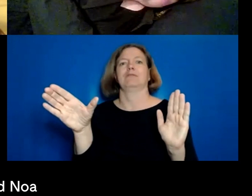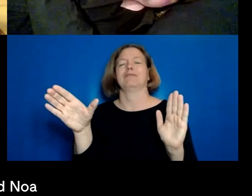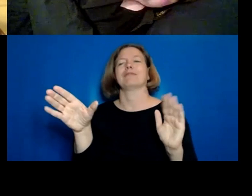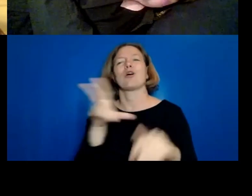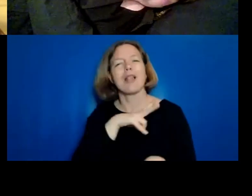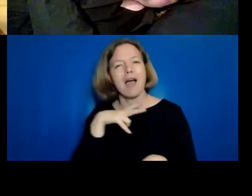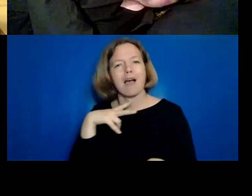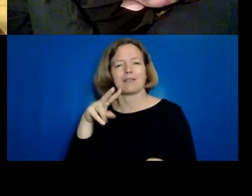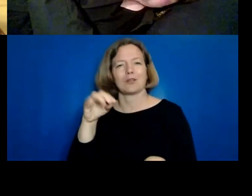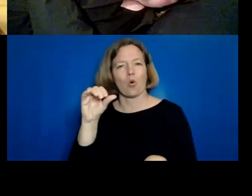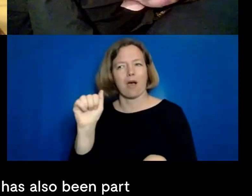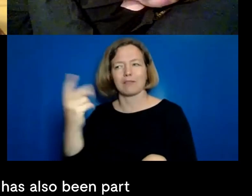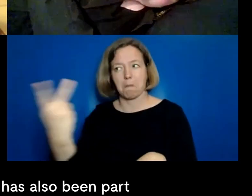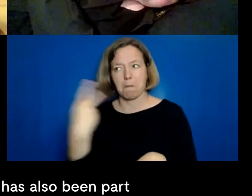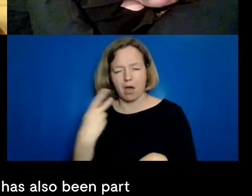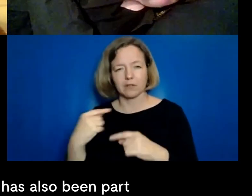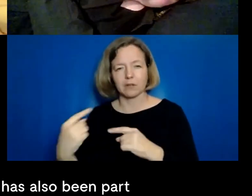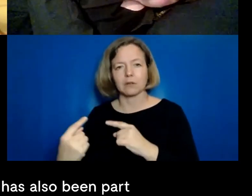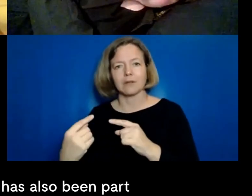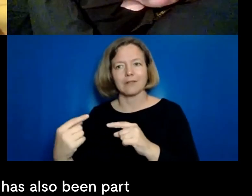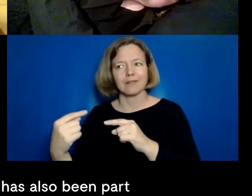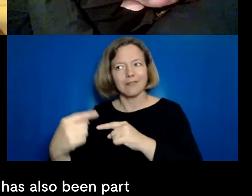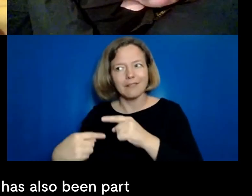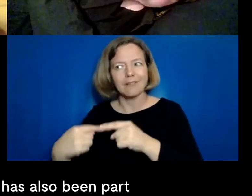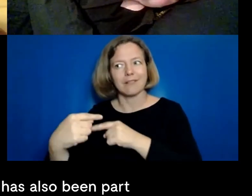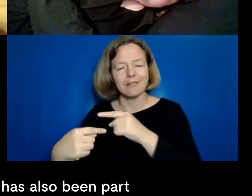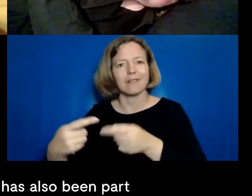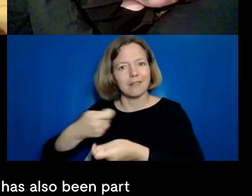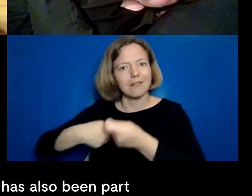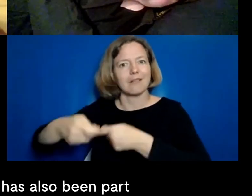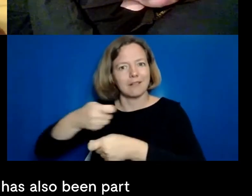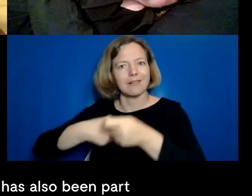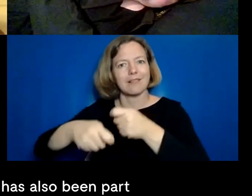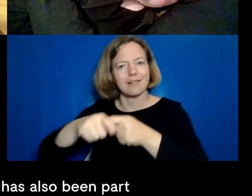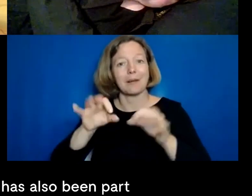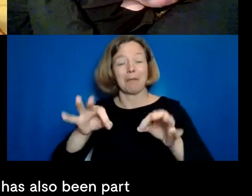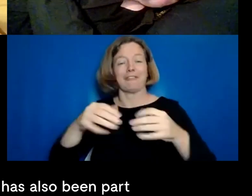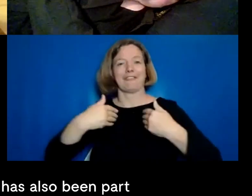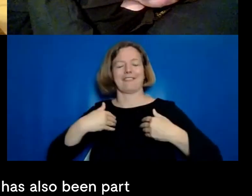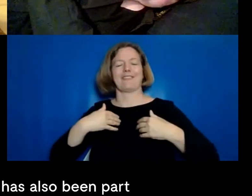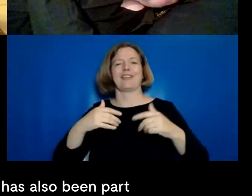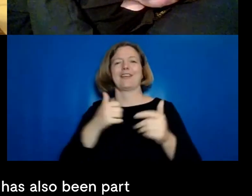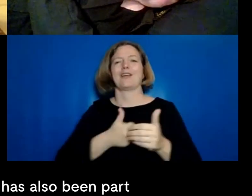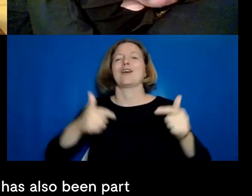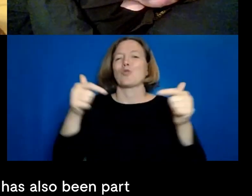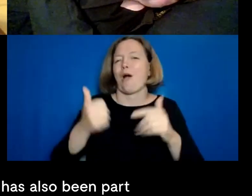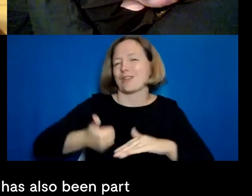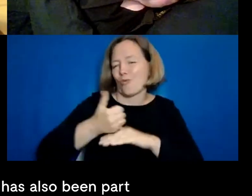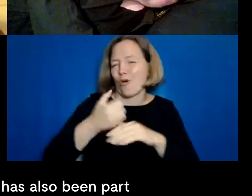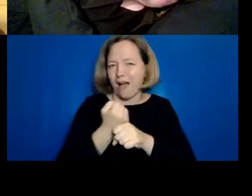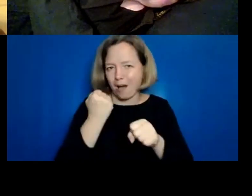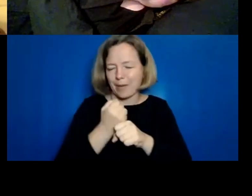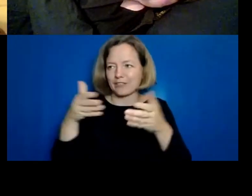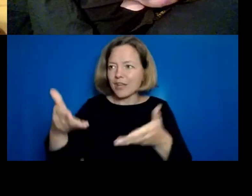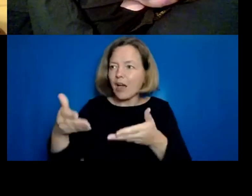that. So that learning has also been part of the curatorial process, that we've shared that with each other.